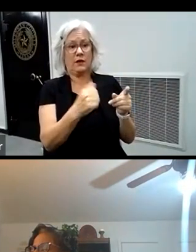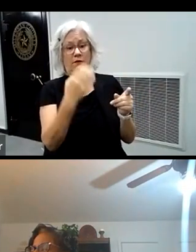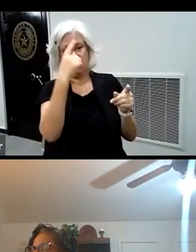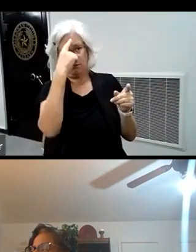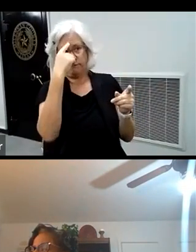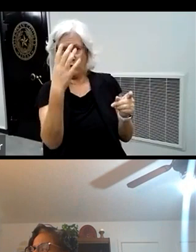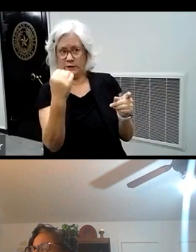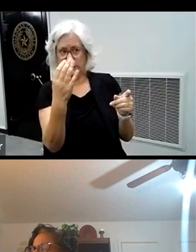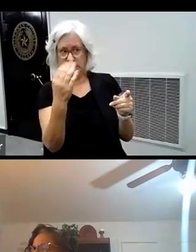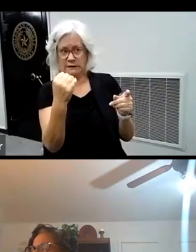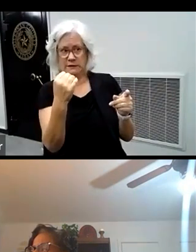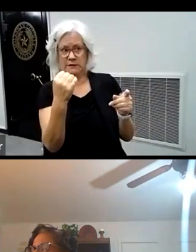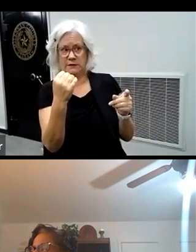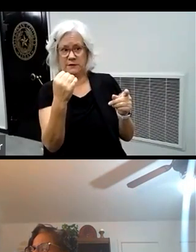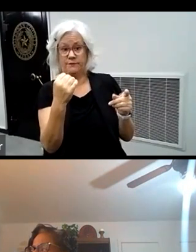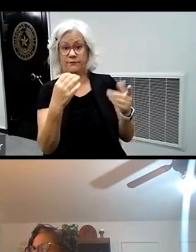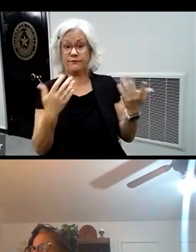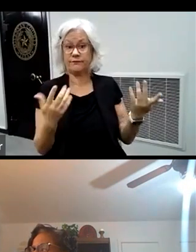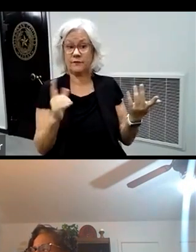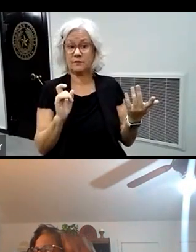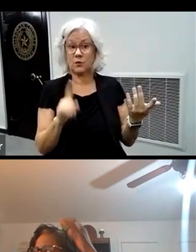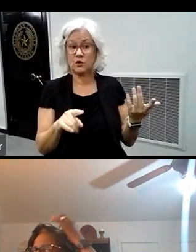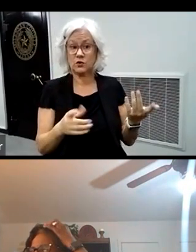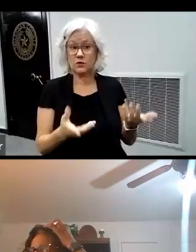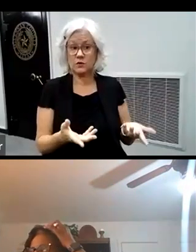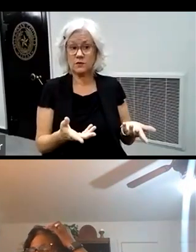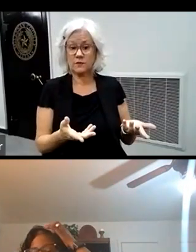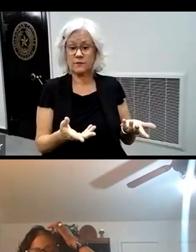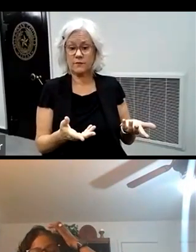$7,450.14. Any questions about that?